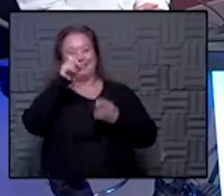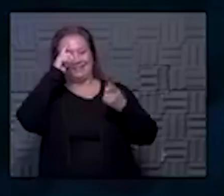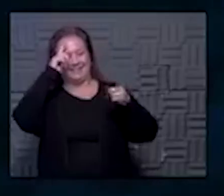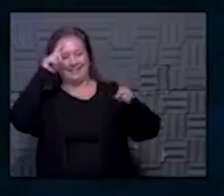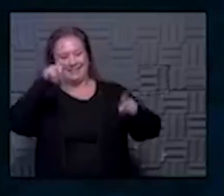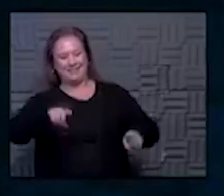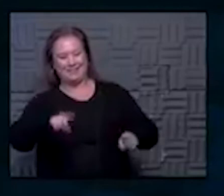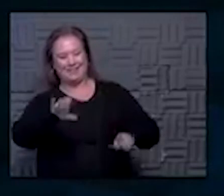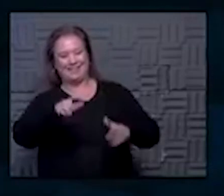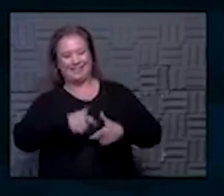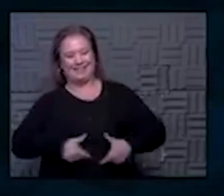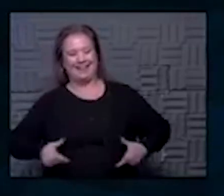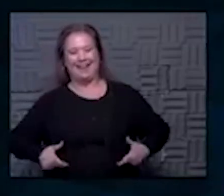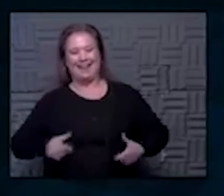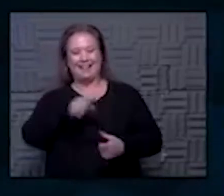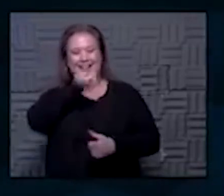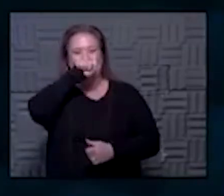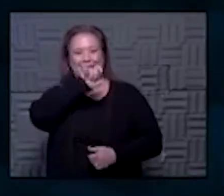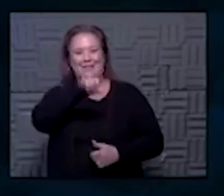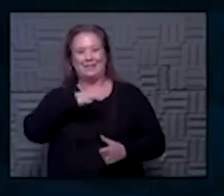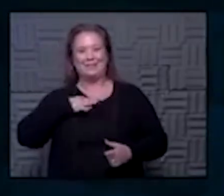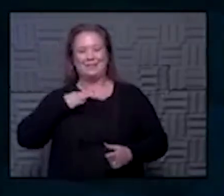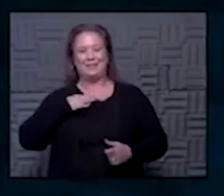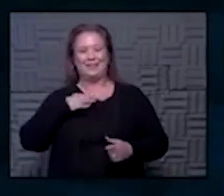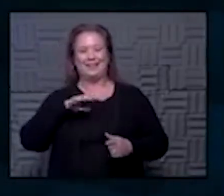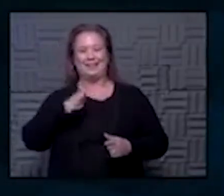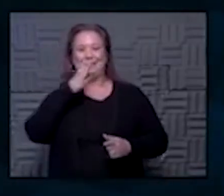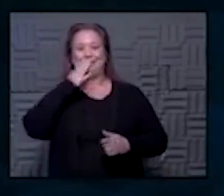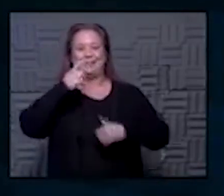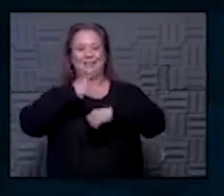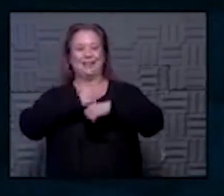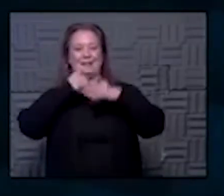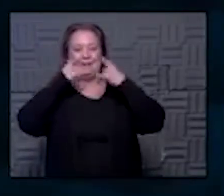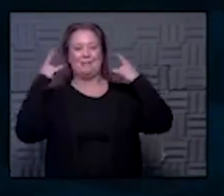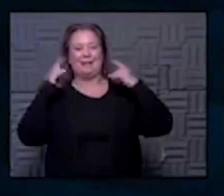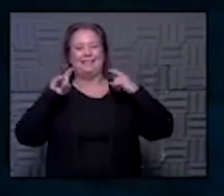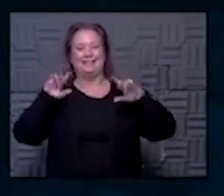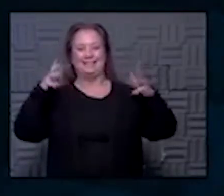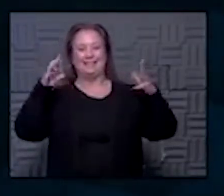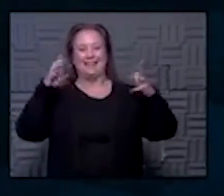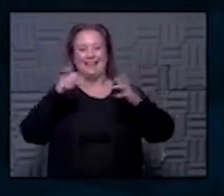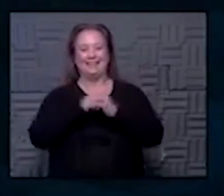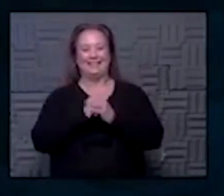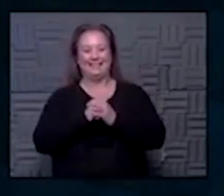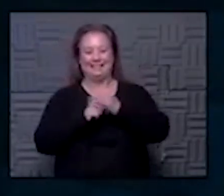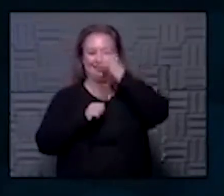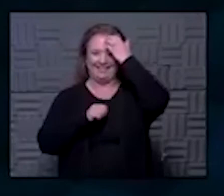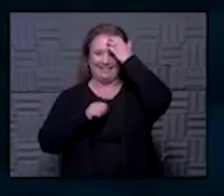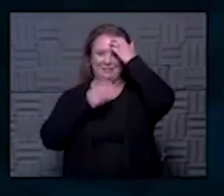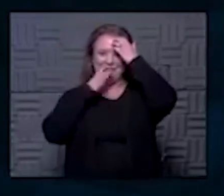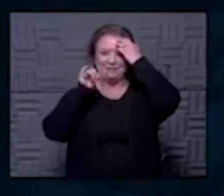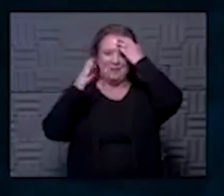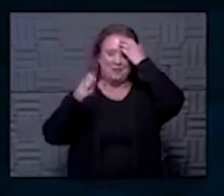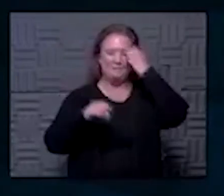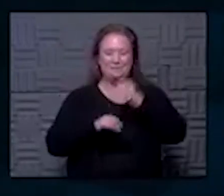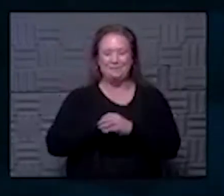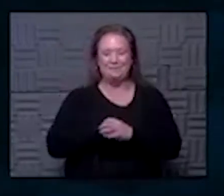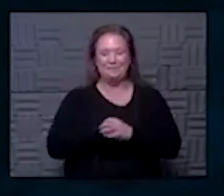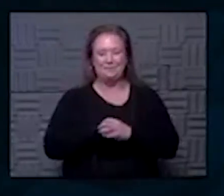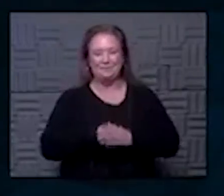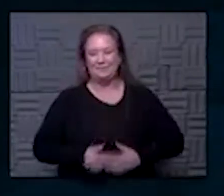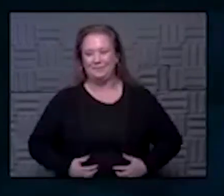you. I love his shirt. Good. It's a good day to wear a mask. Yay, control room. Nice job. Nice